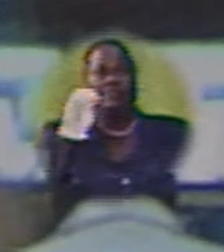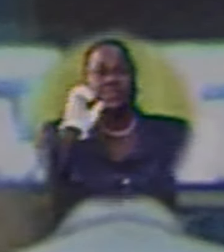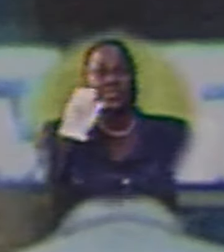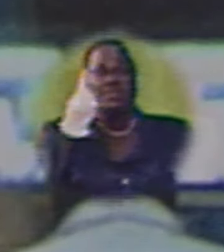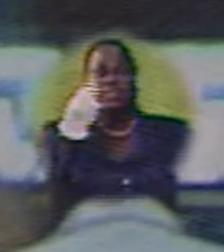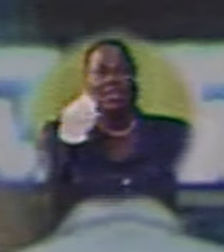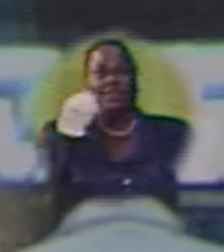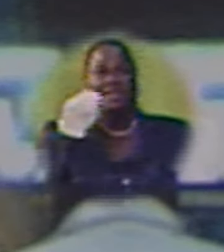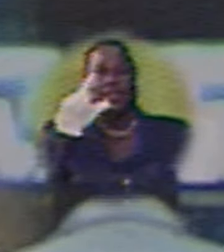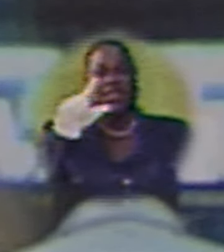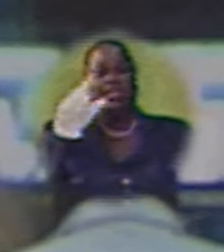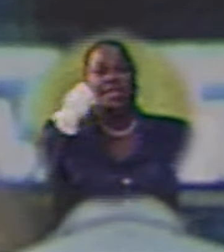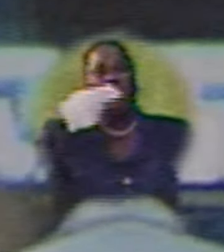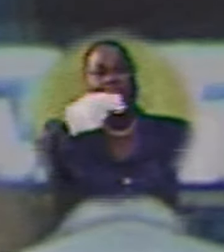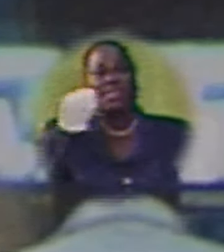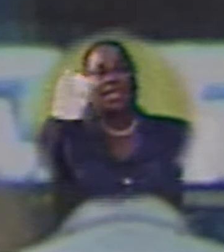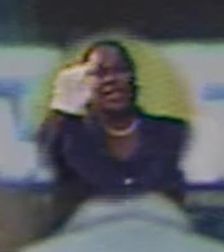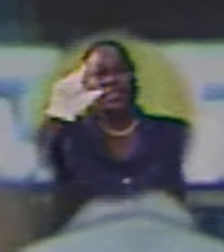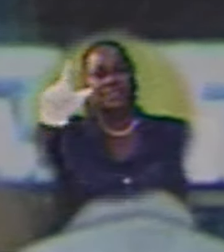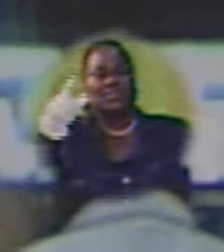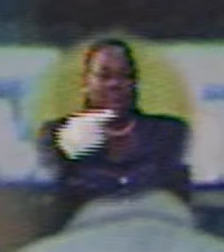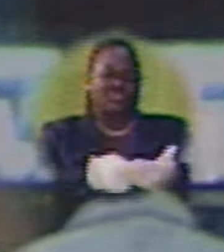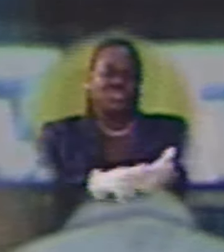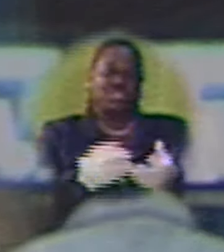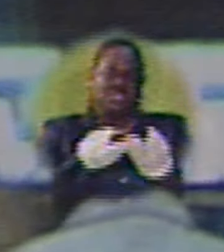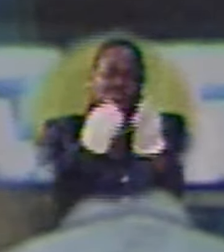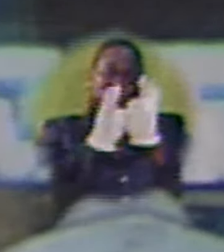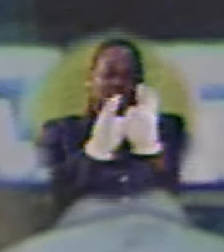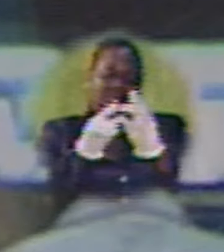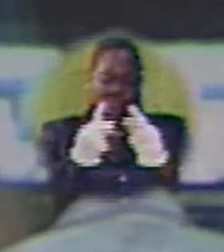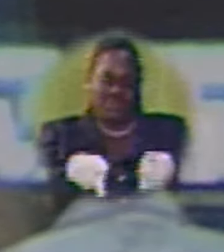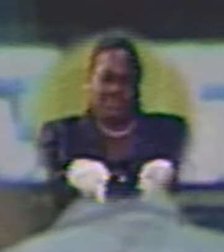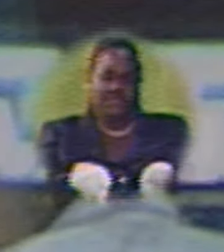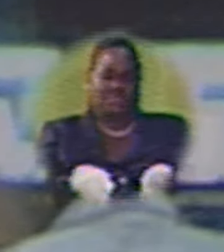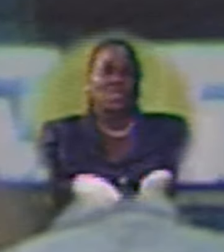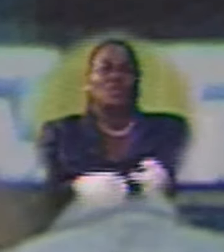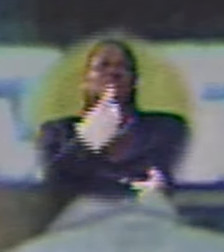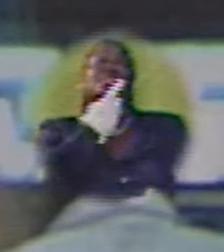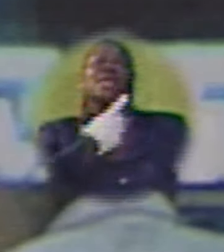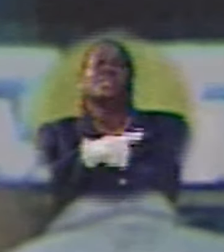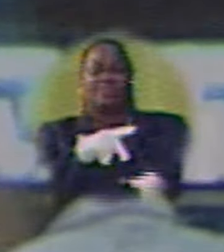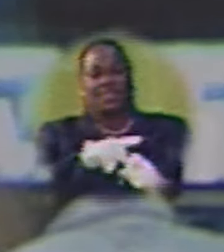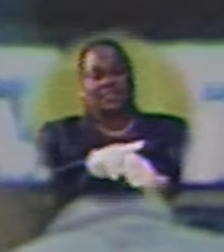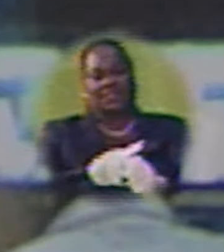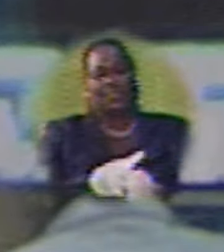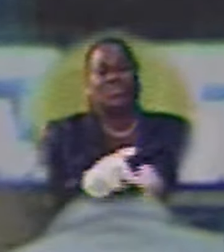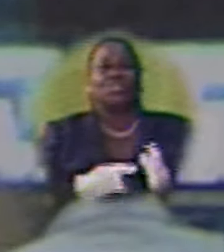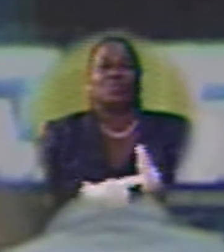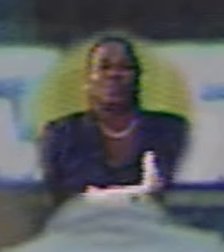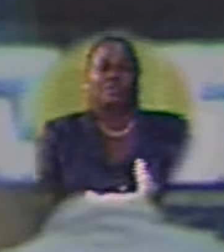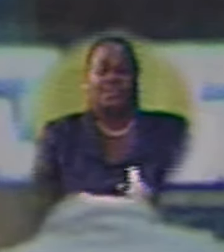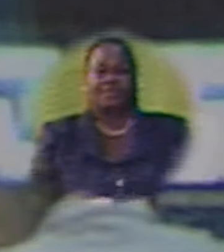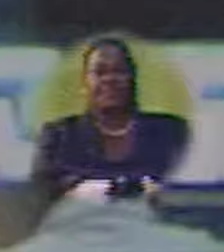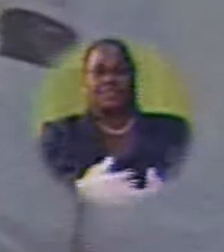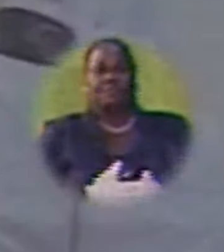Dalma Hill, stressed that registration is vital for persons who desire to participate in a trade show and